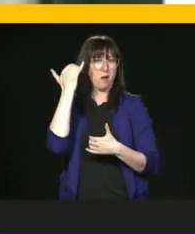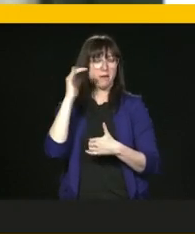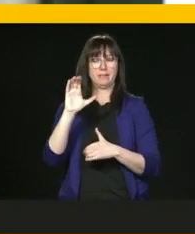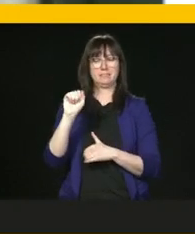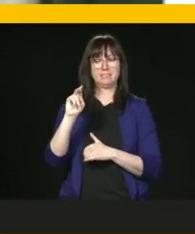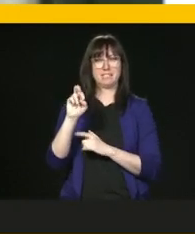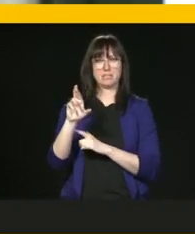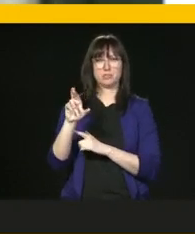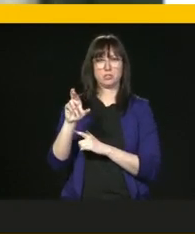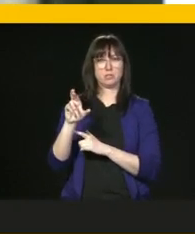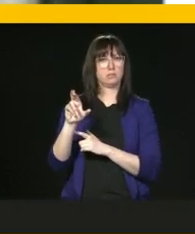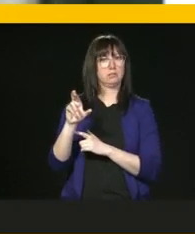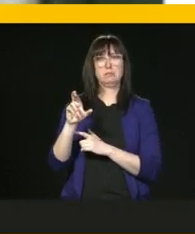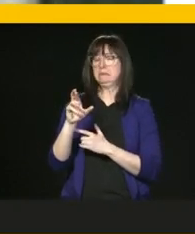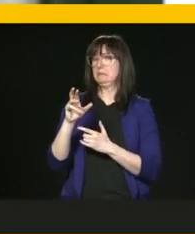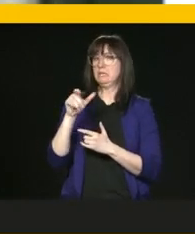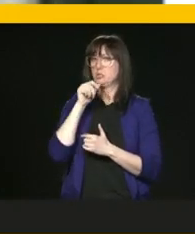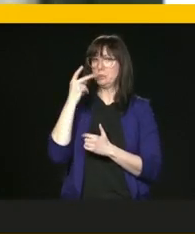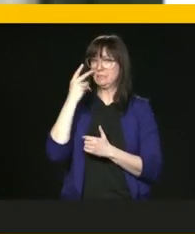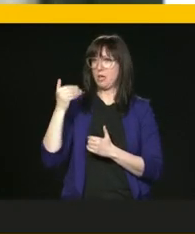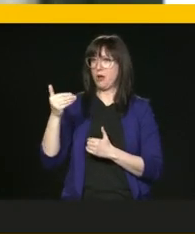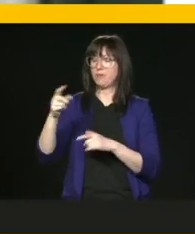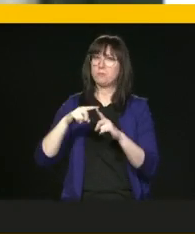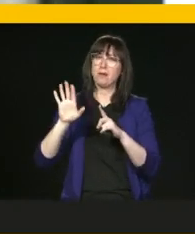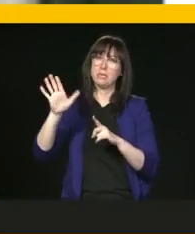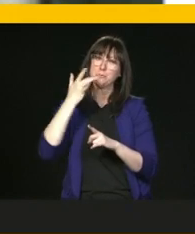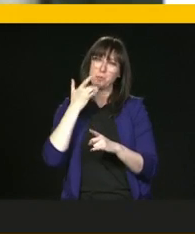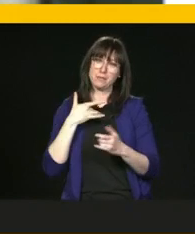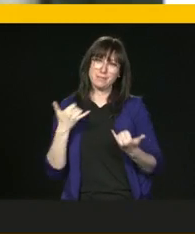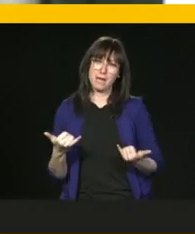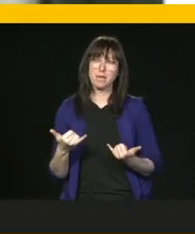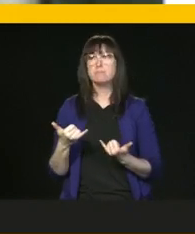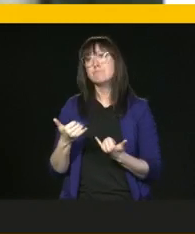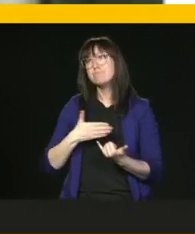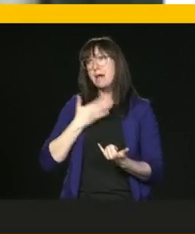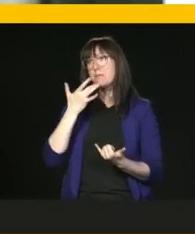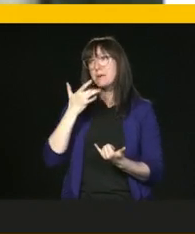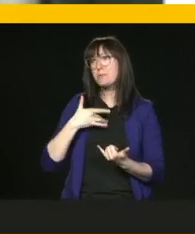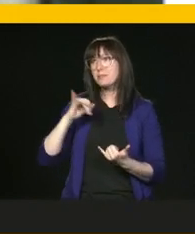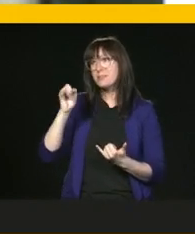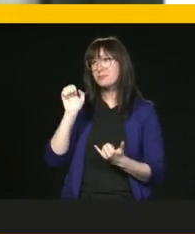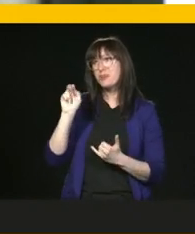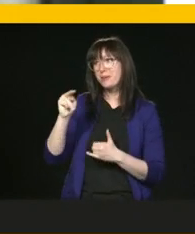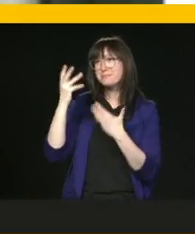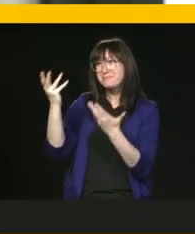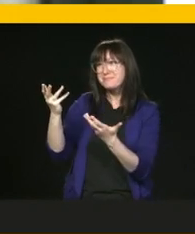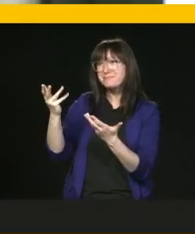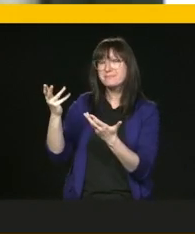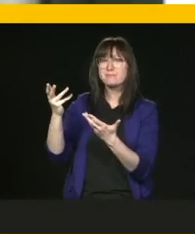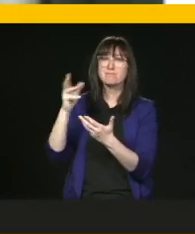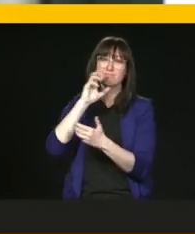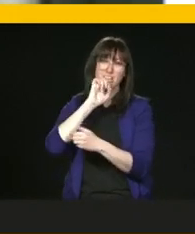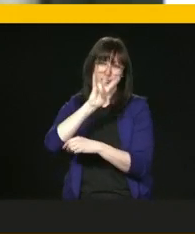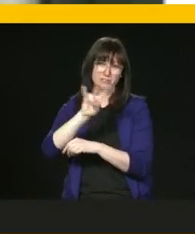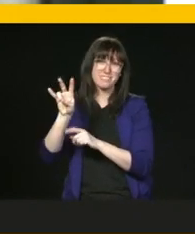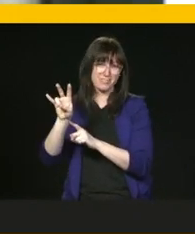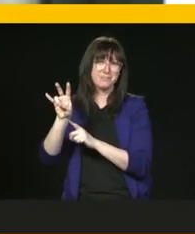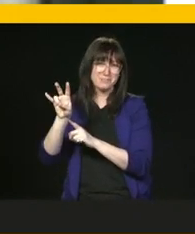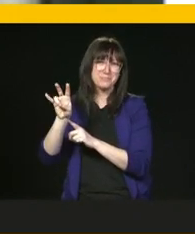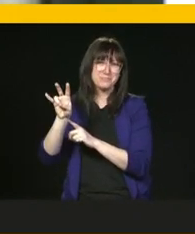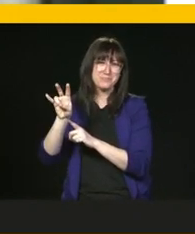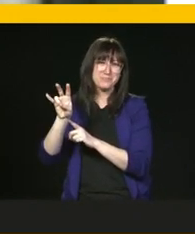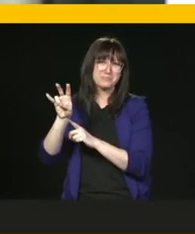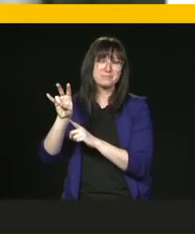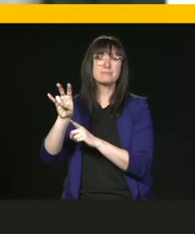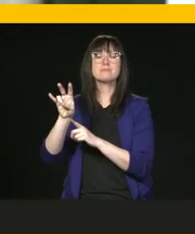few months, so we haven't seen him for a while. Today is his birthday. He is 77 today.